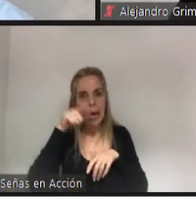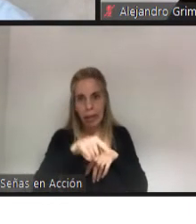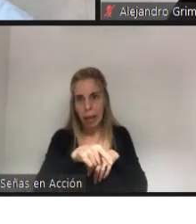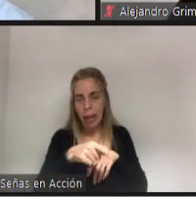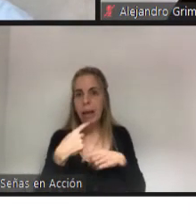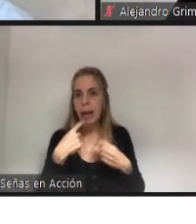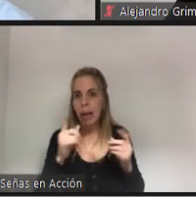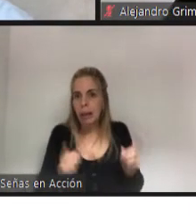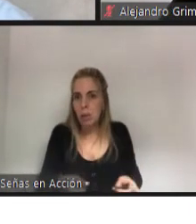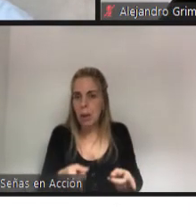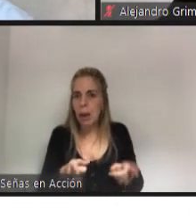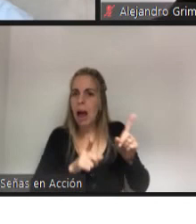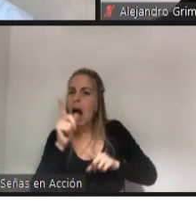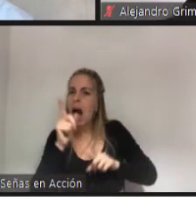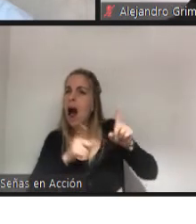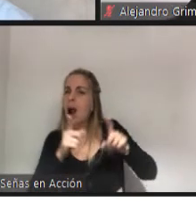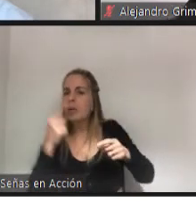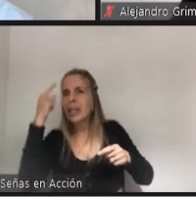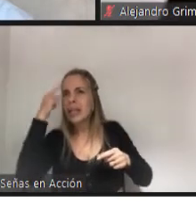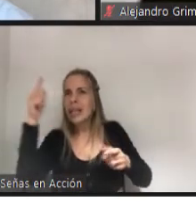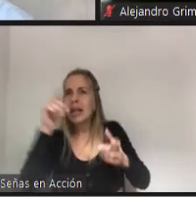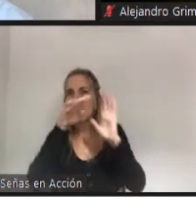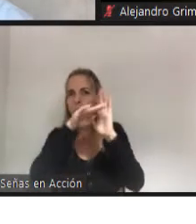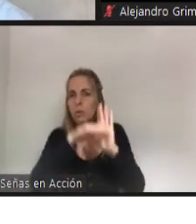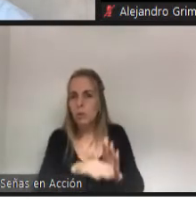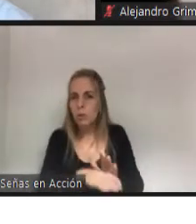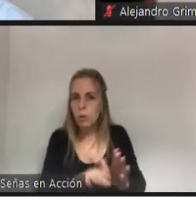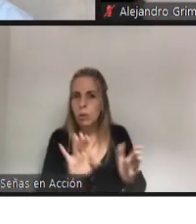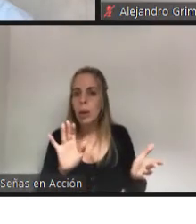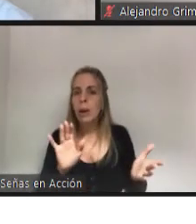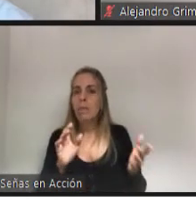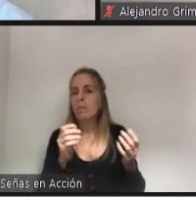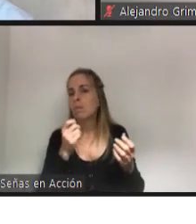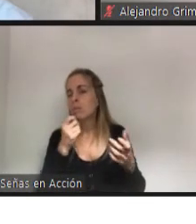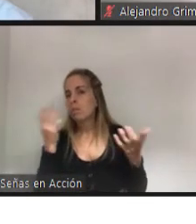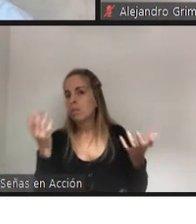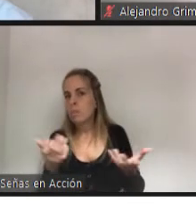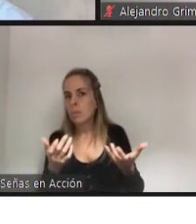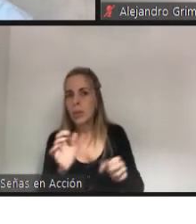of the market, a number of initiatives came about,